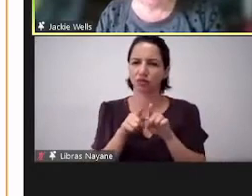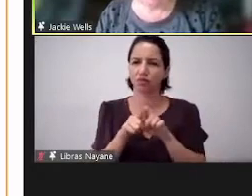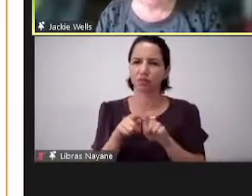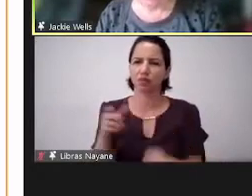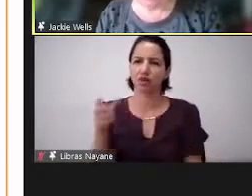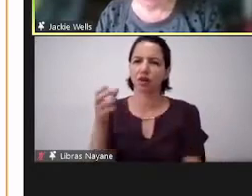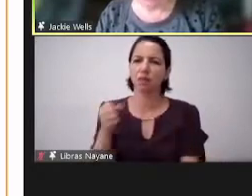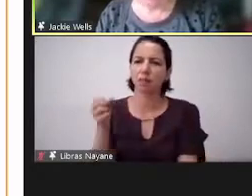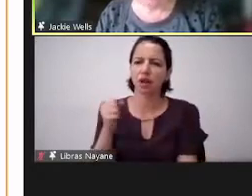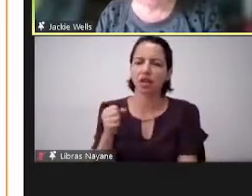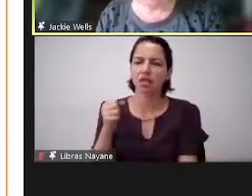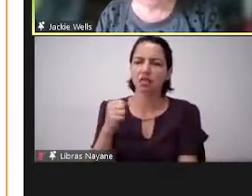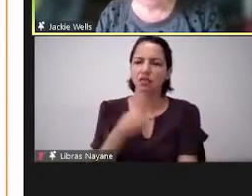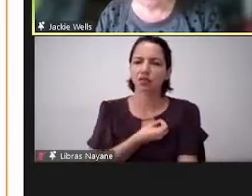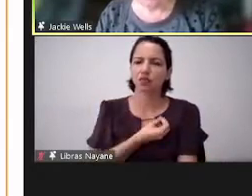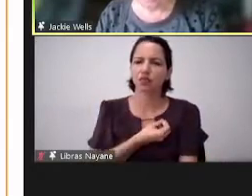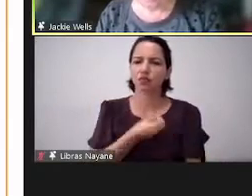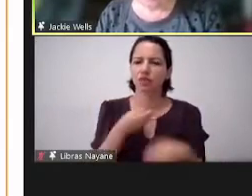in